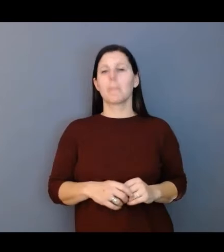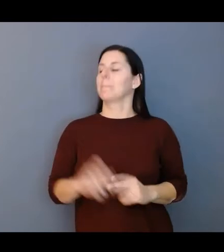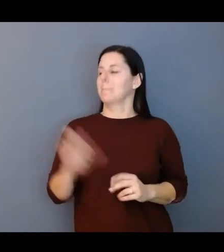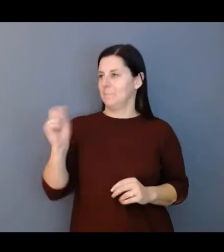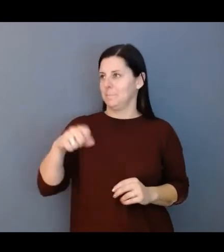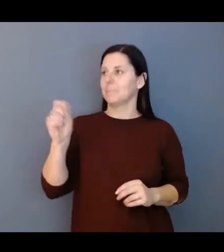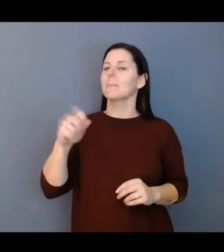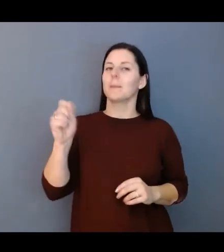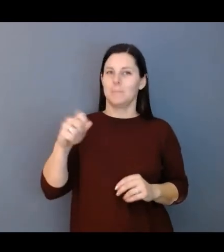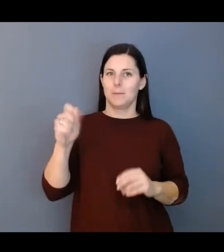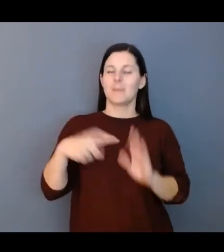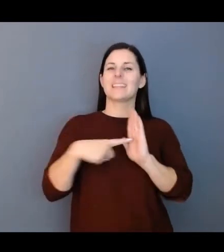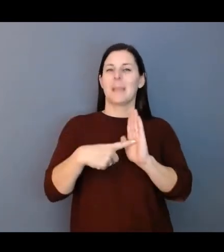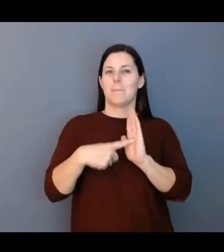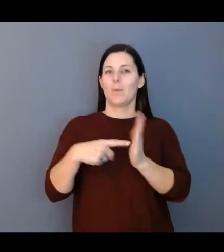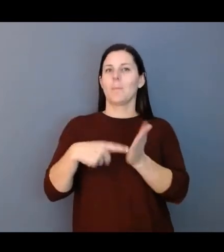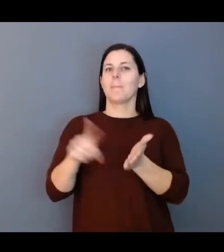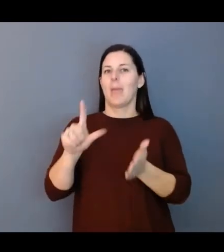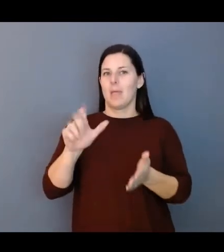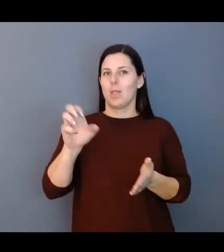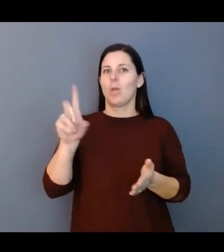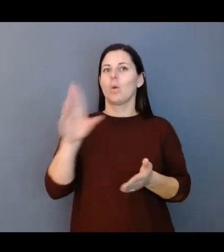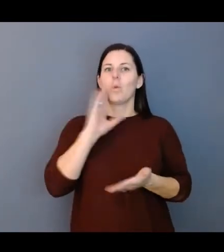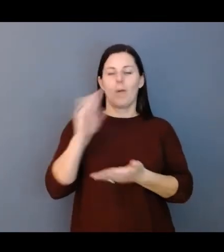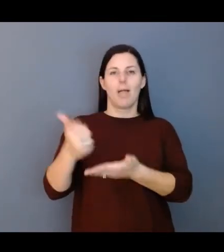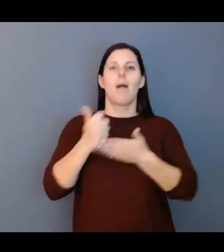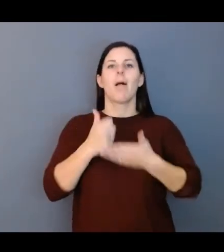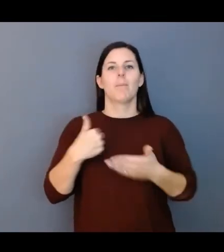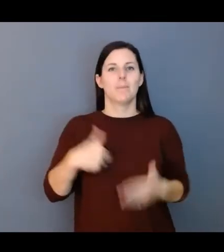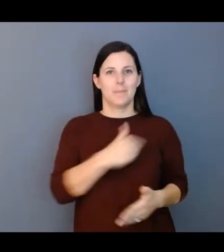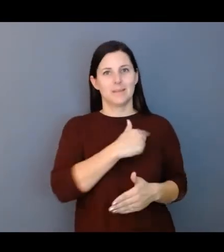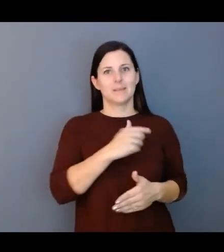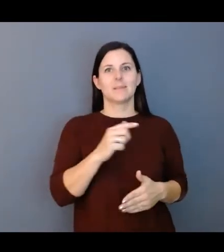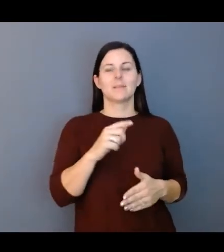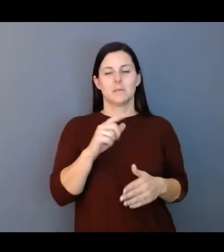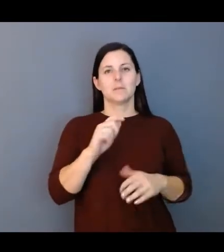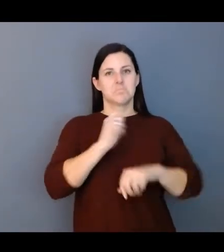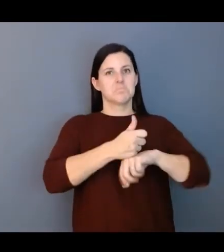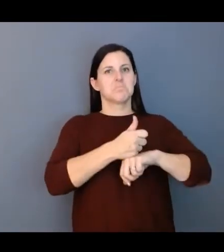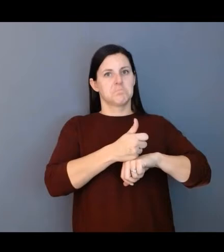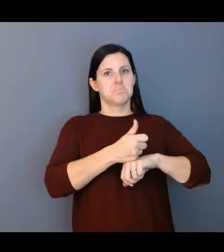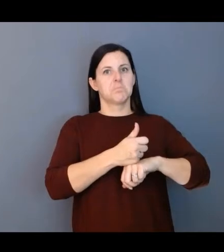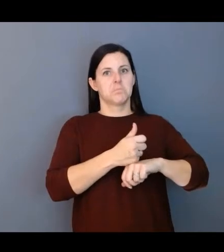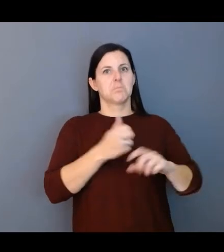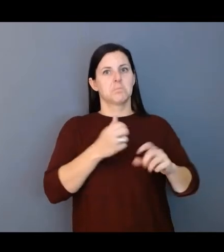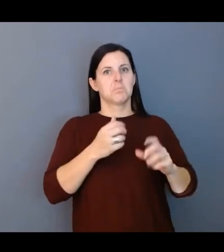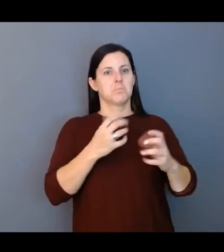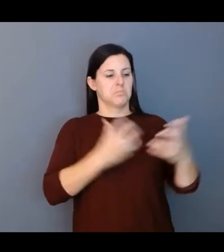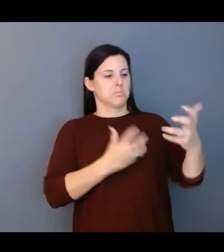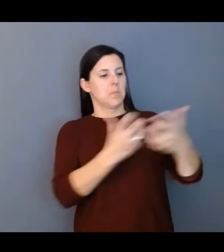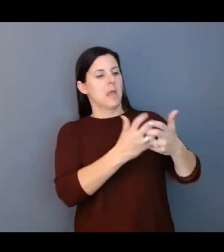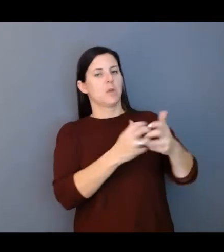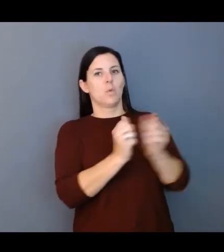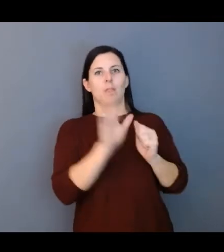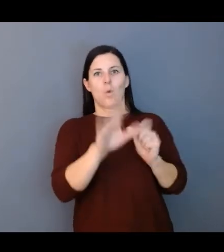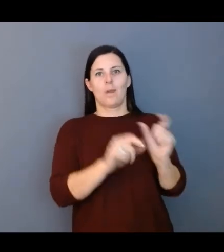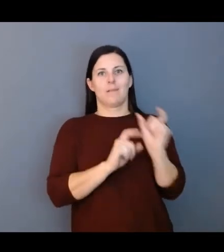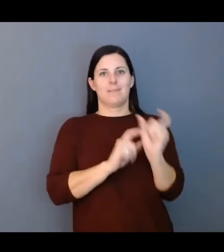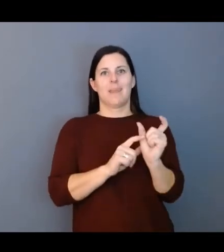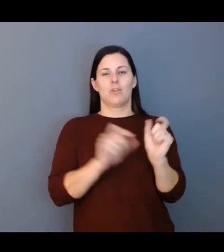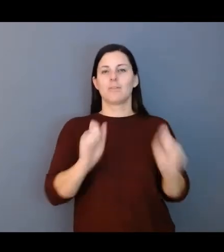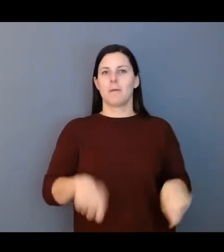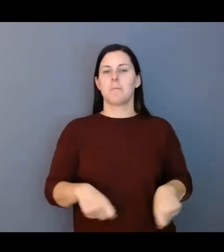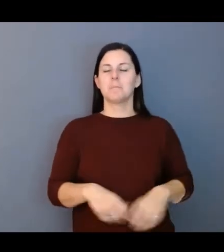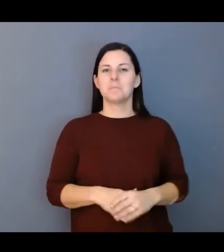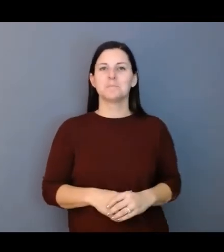Yeah, and we expect a sample payload along with your container that would help us in doing a benchmark against your container and can